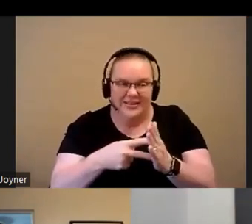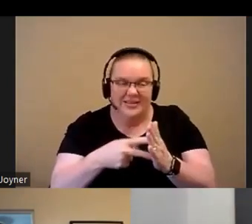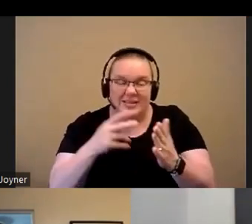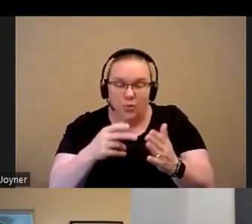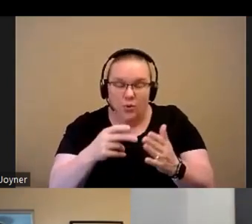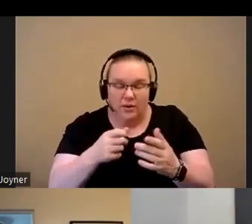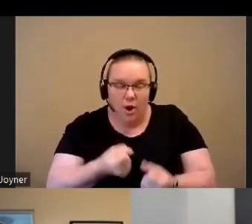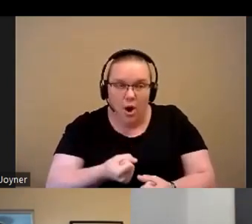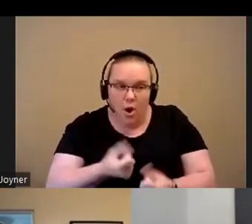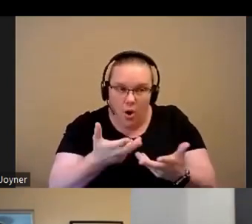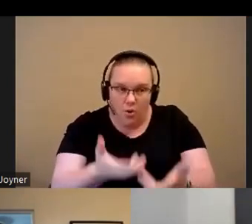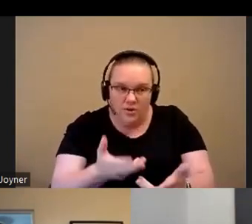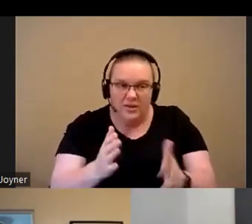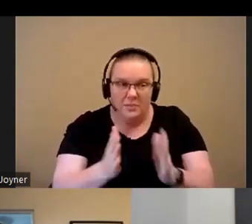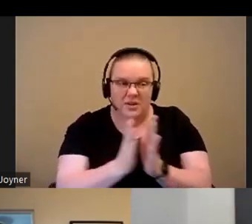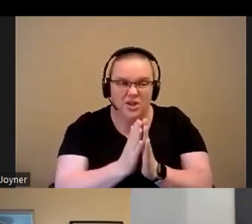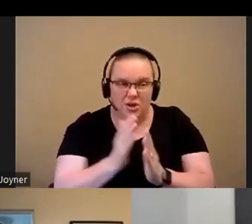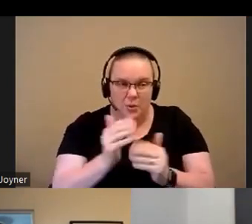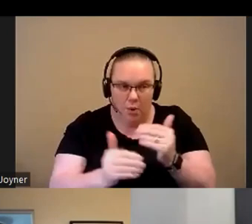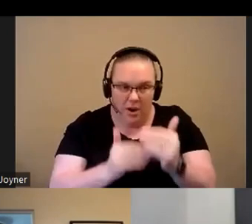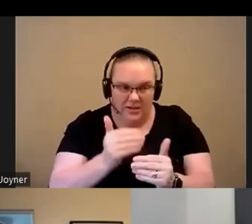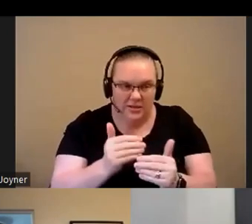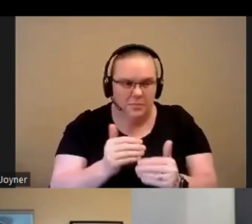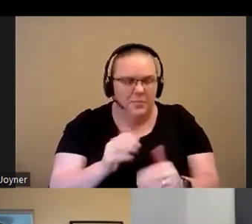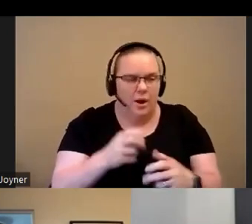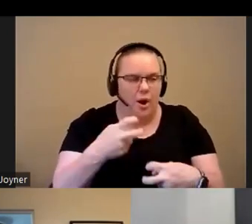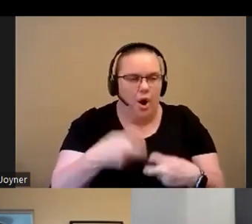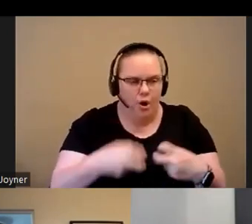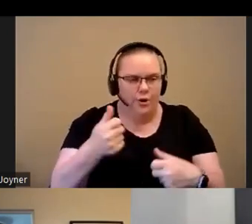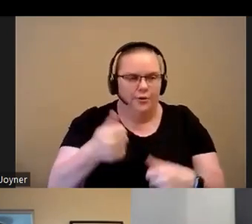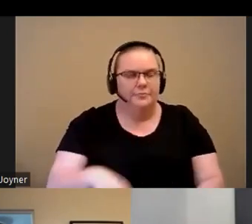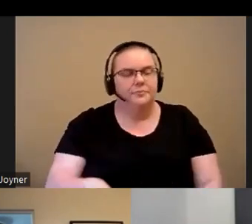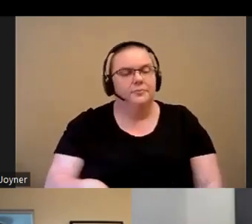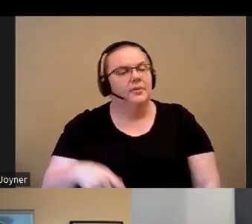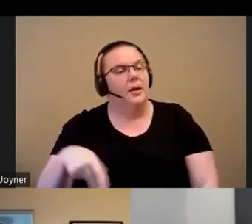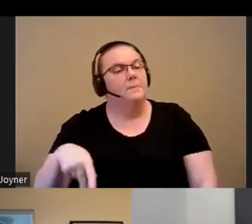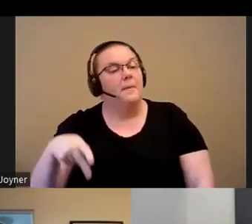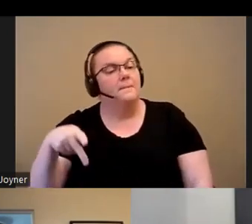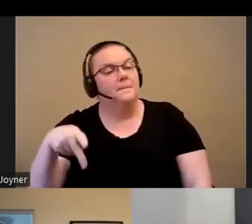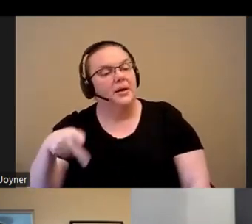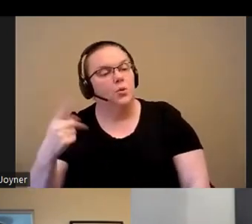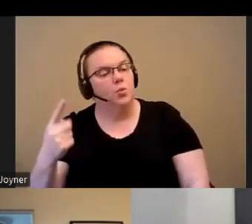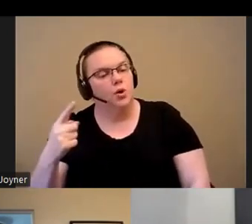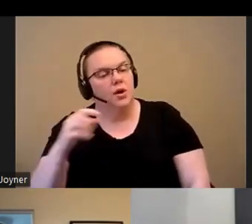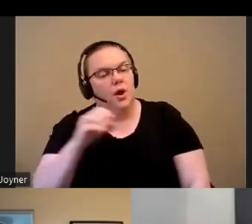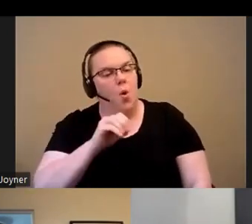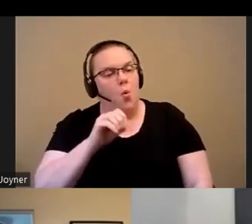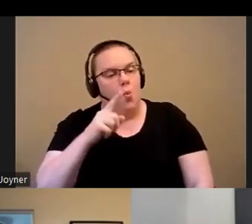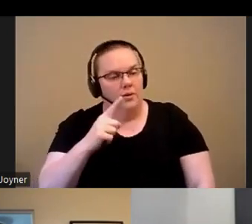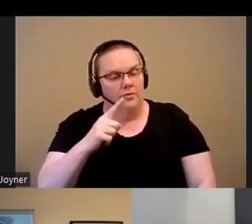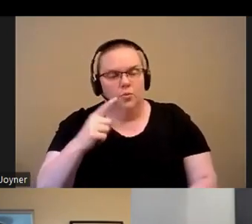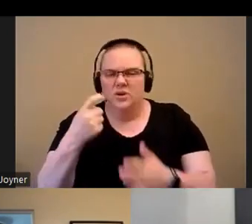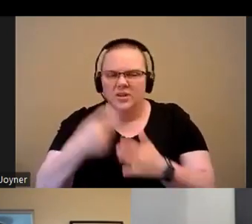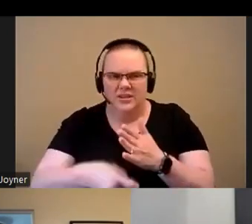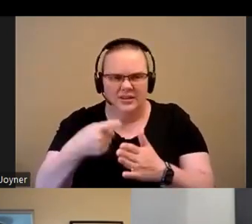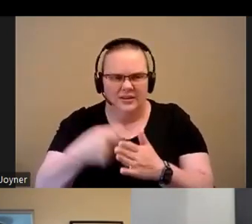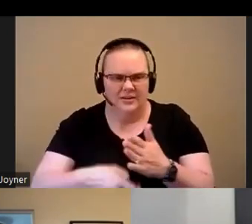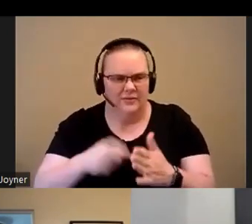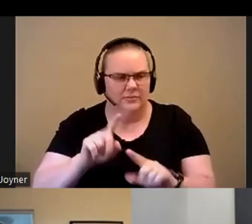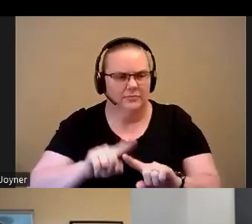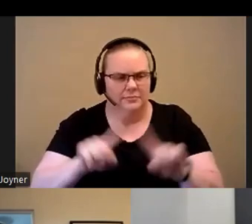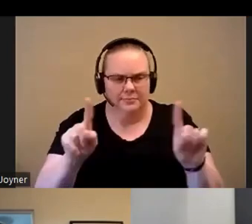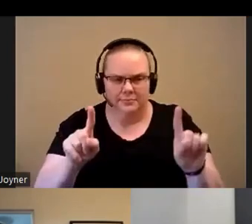My last question in the O1 versus P1 for you, what are differences in costs, generally